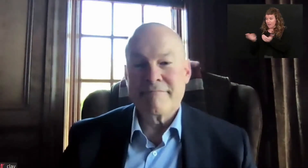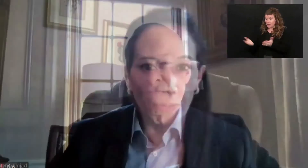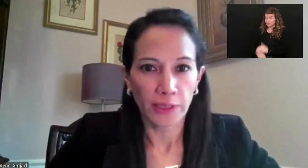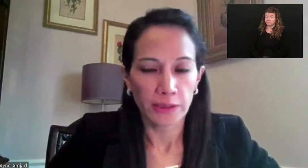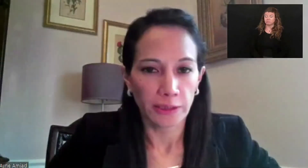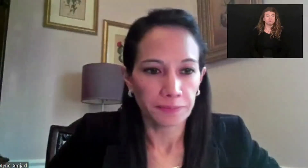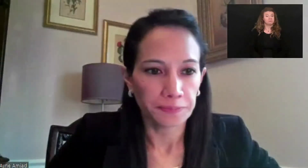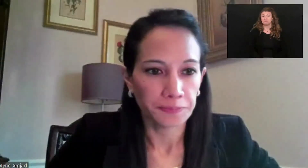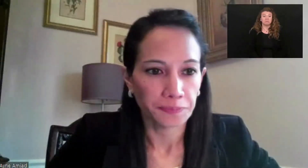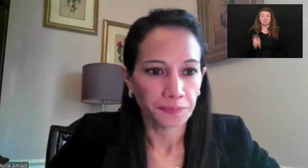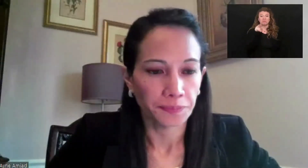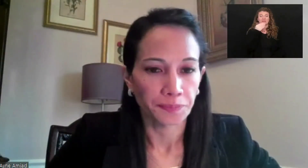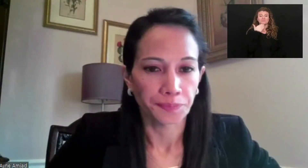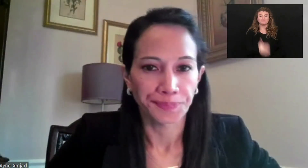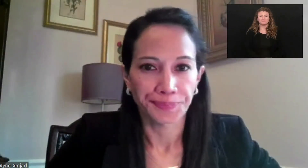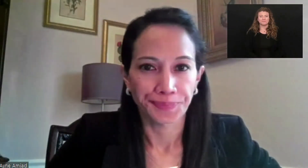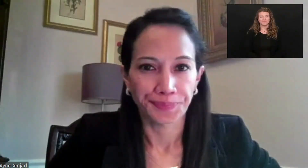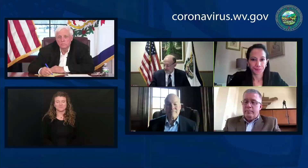No. Thanks, Glenn.